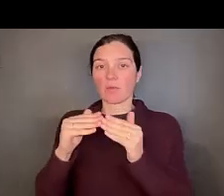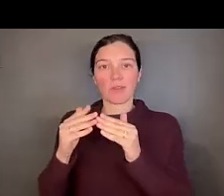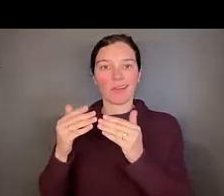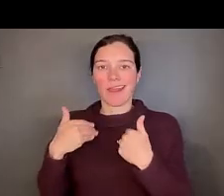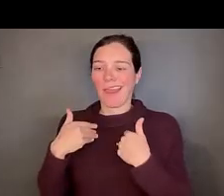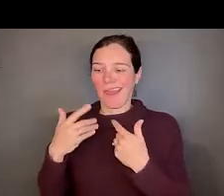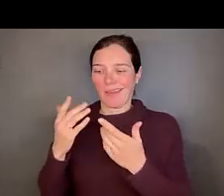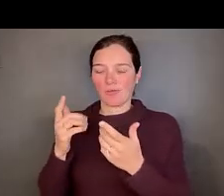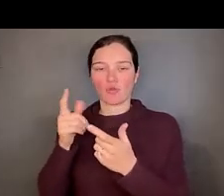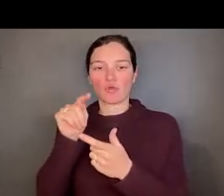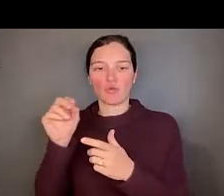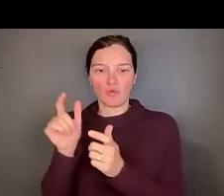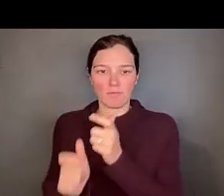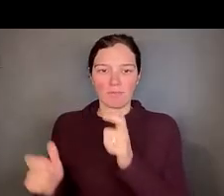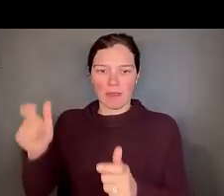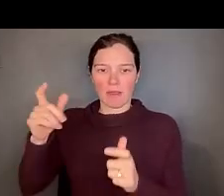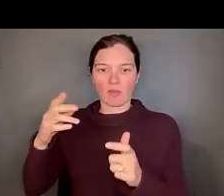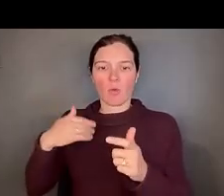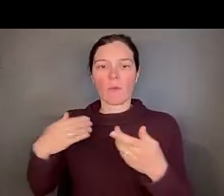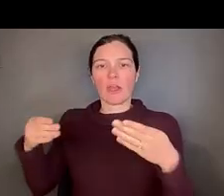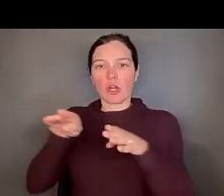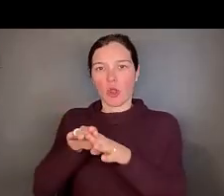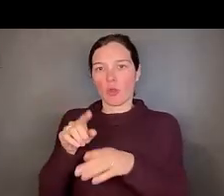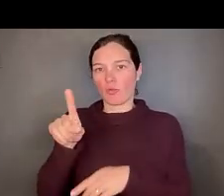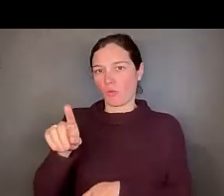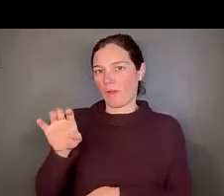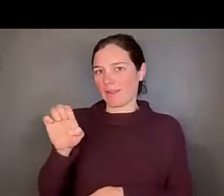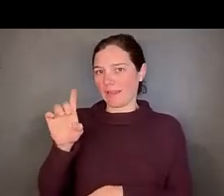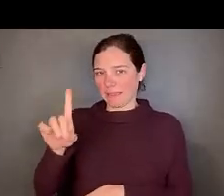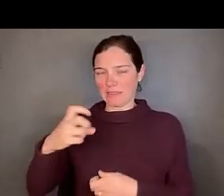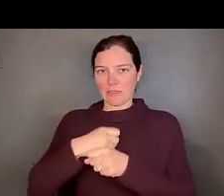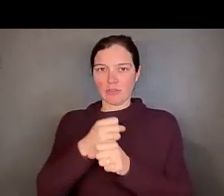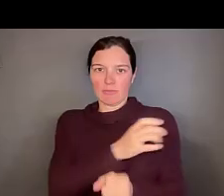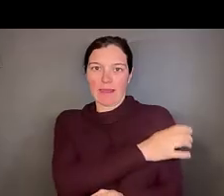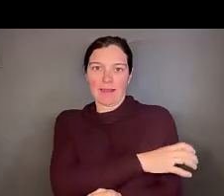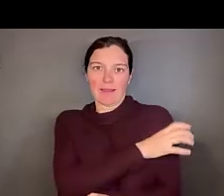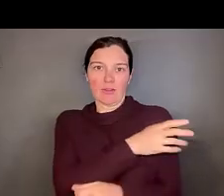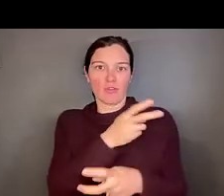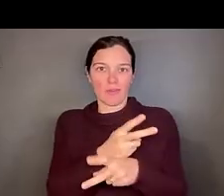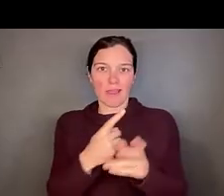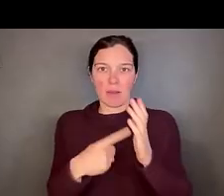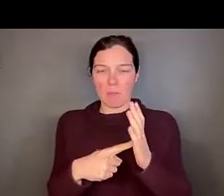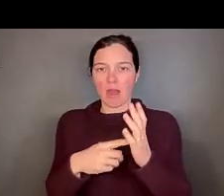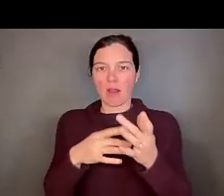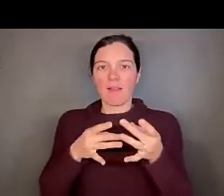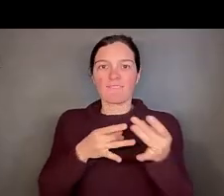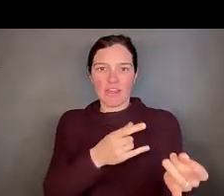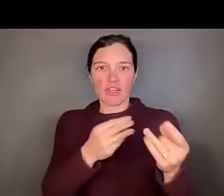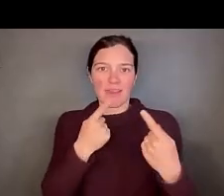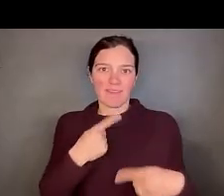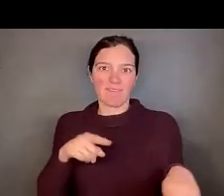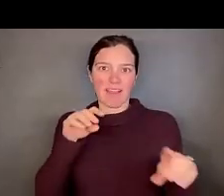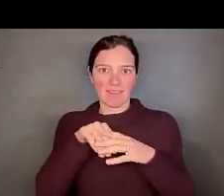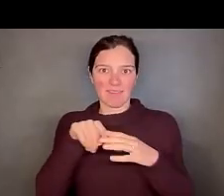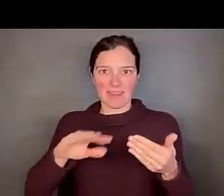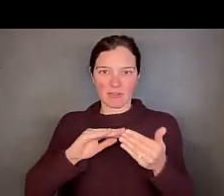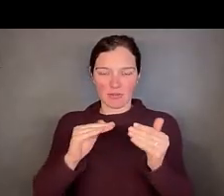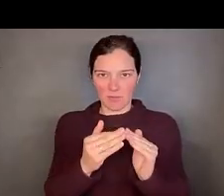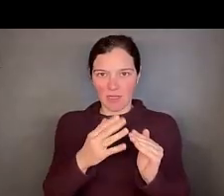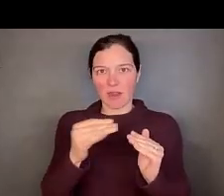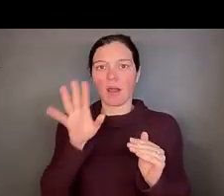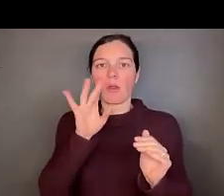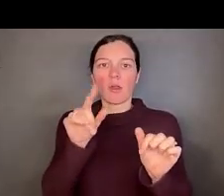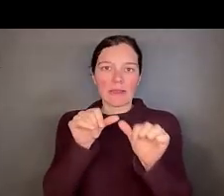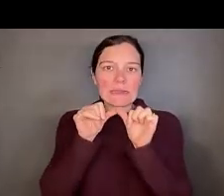a freestanding ED to really try to make clinical care model efficient and effective in the communities we're serving. And we're going